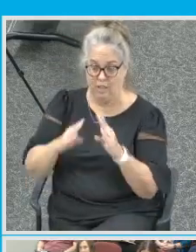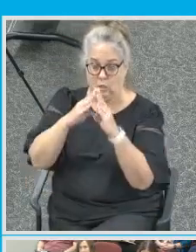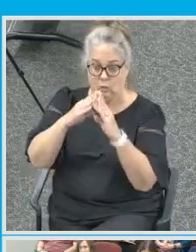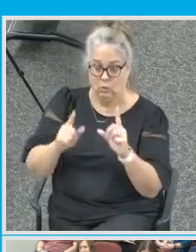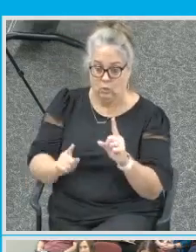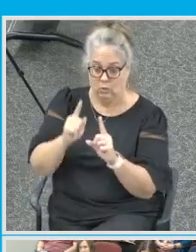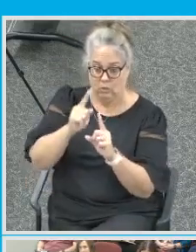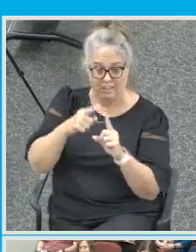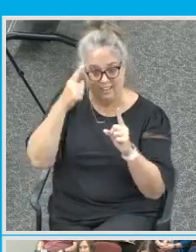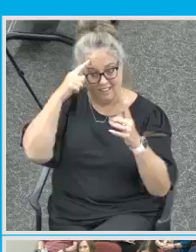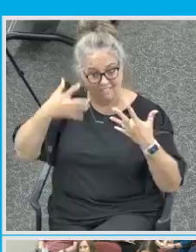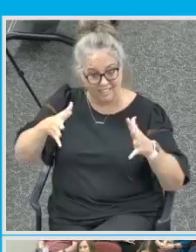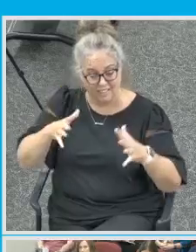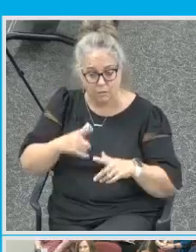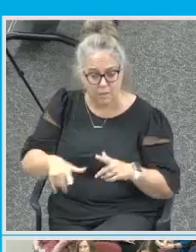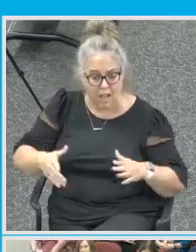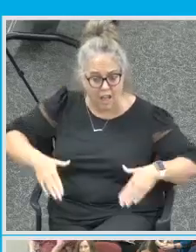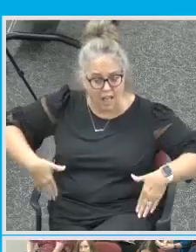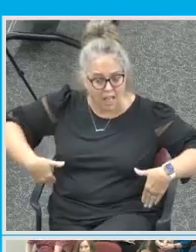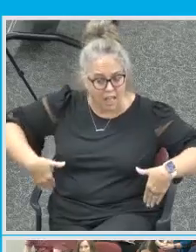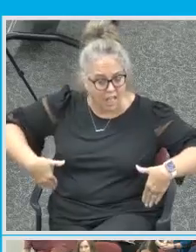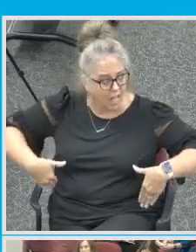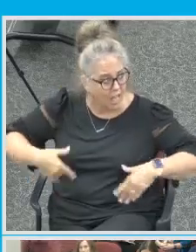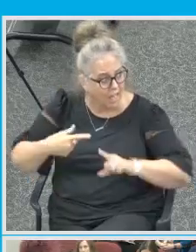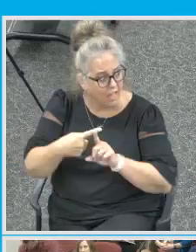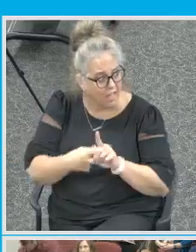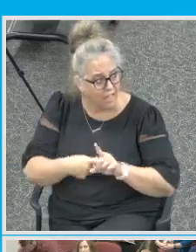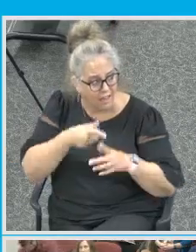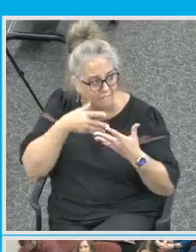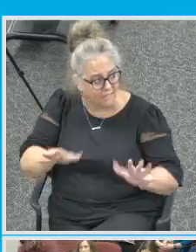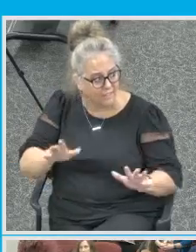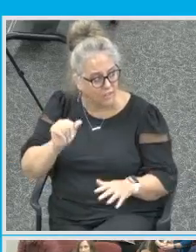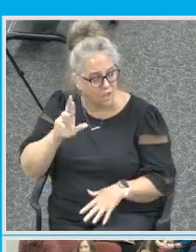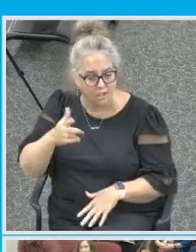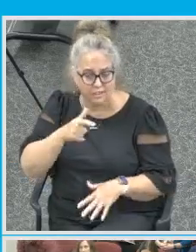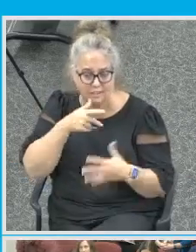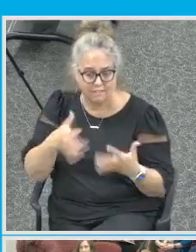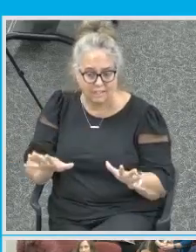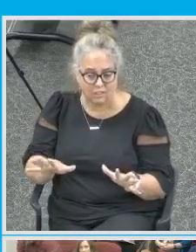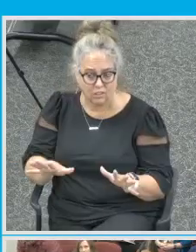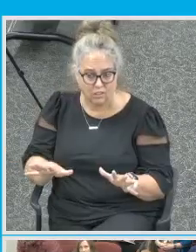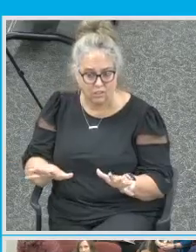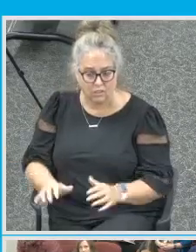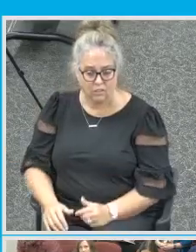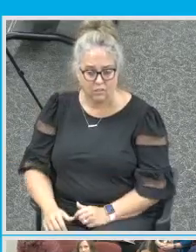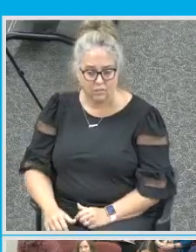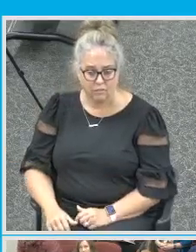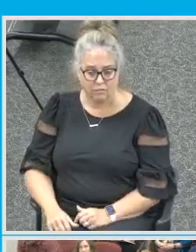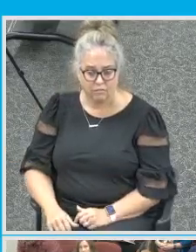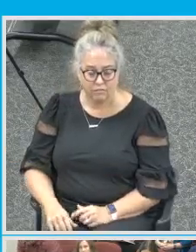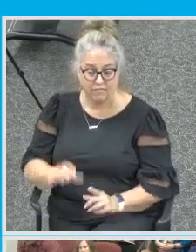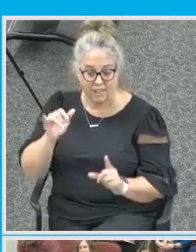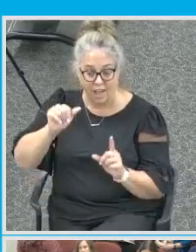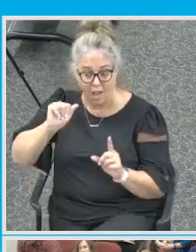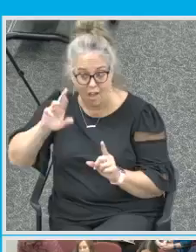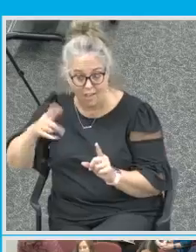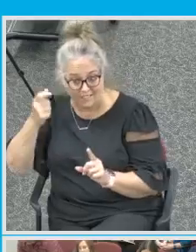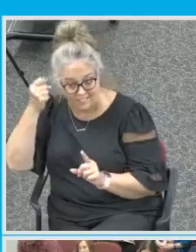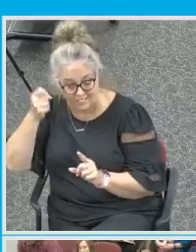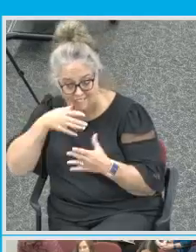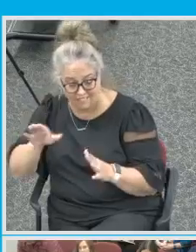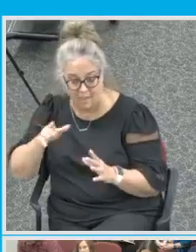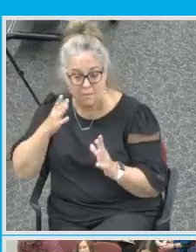part of the month yet. So that the shape of that graph is going to change. And so we are having an early and